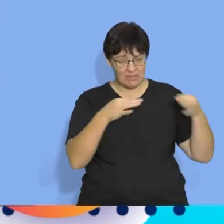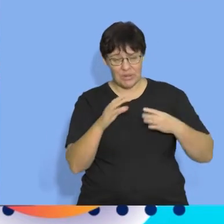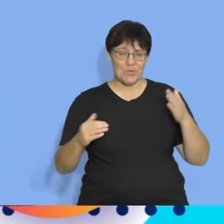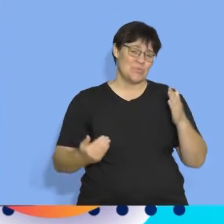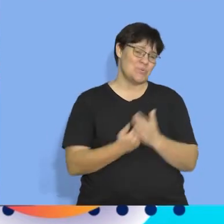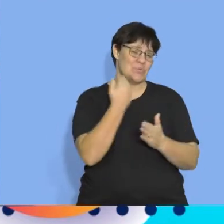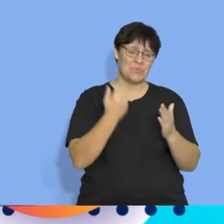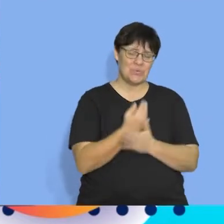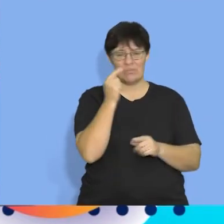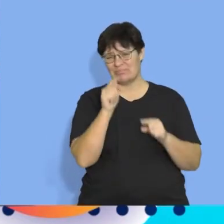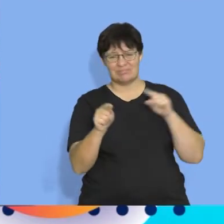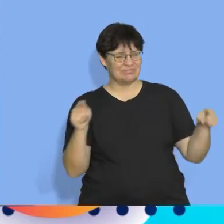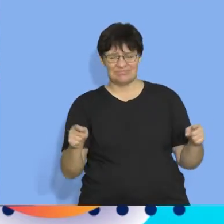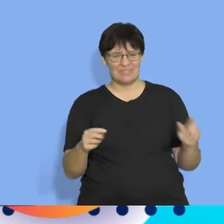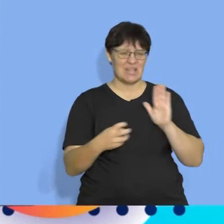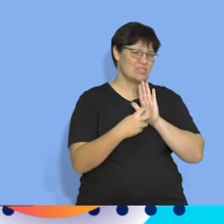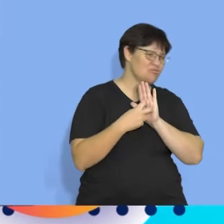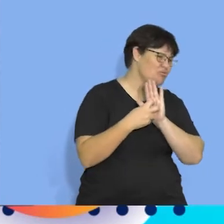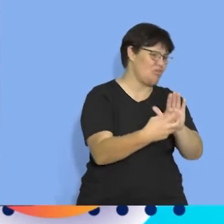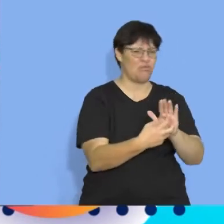definitions, lots of new